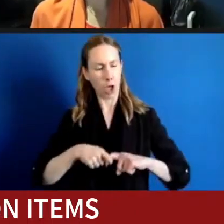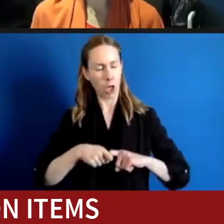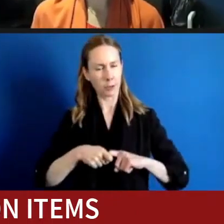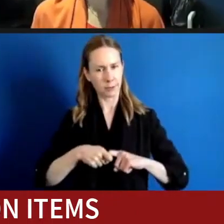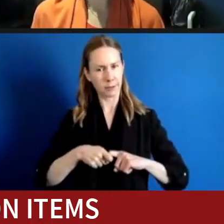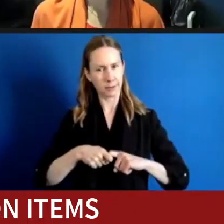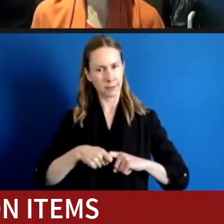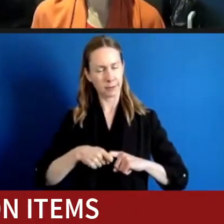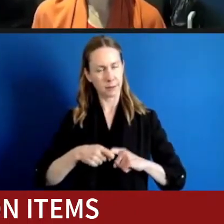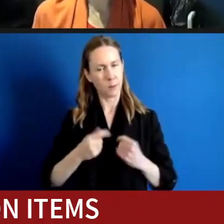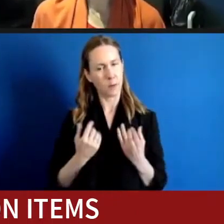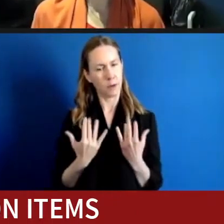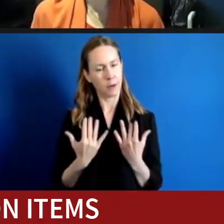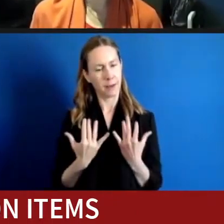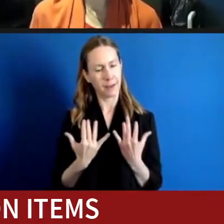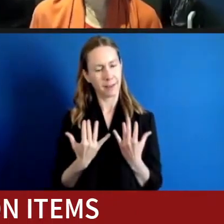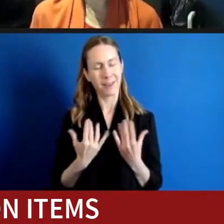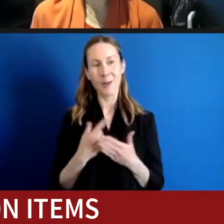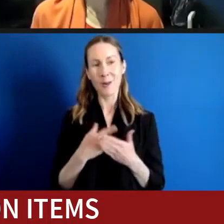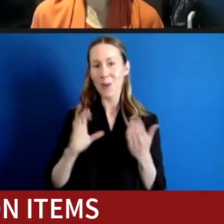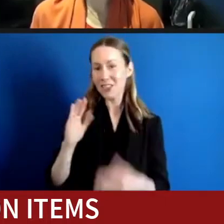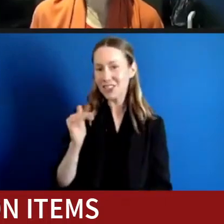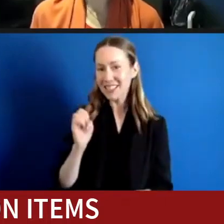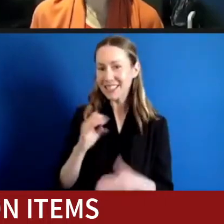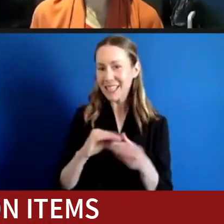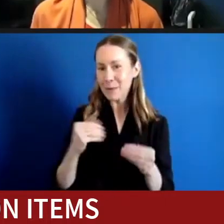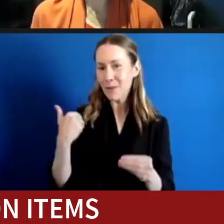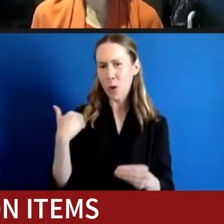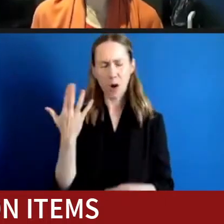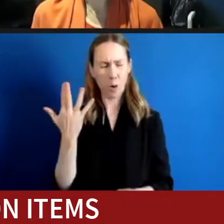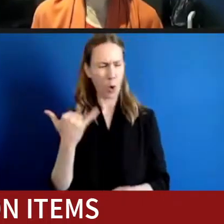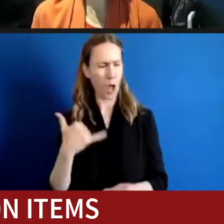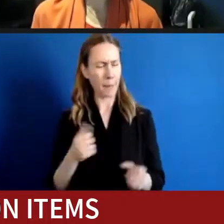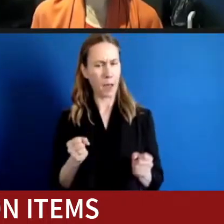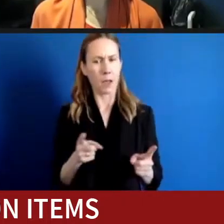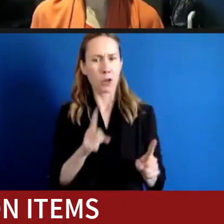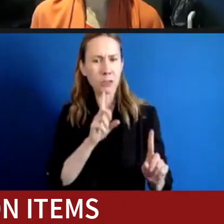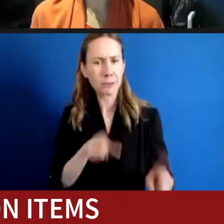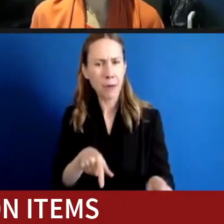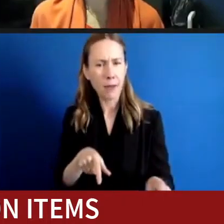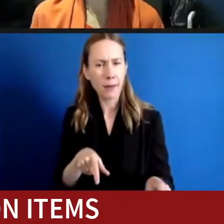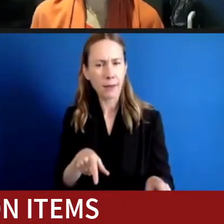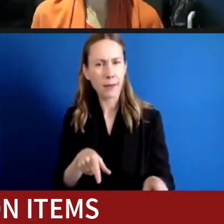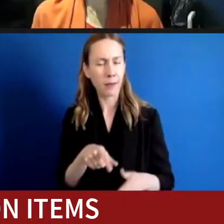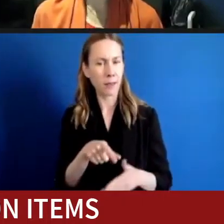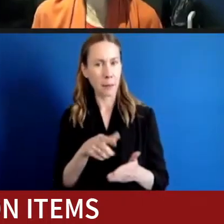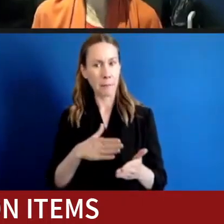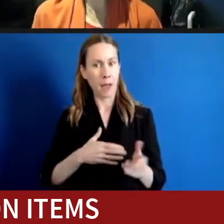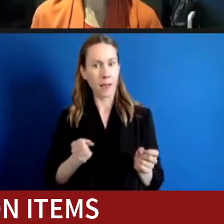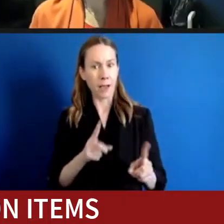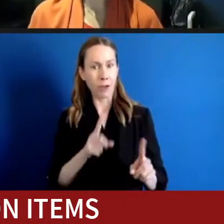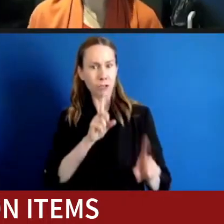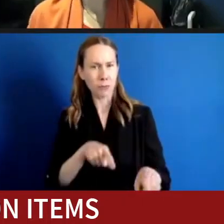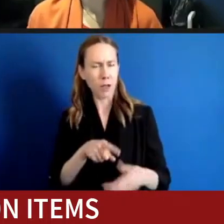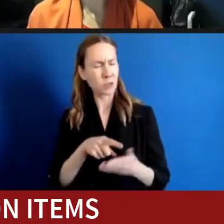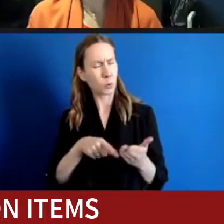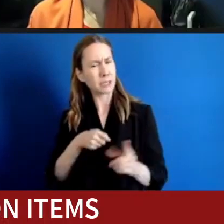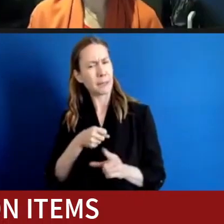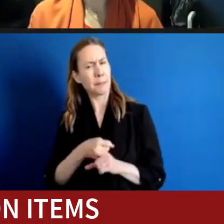earlier, thinking about, why am I responding in this way? What might be impacting my